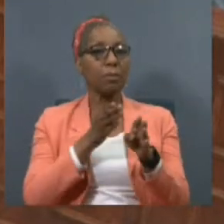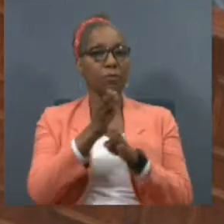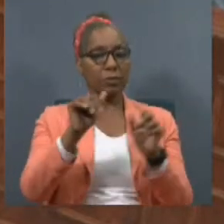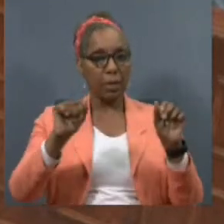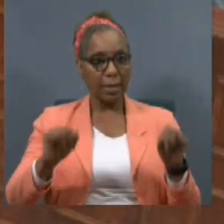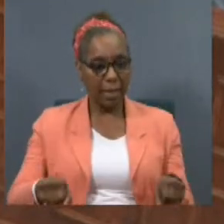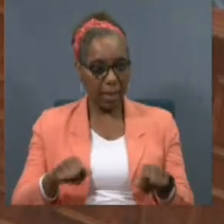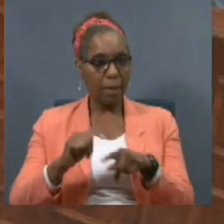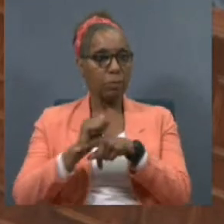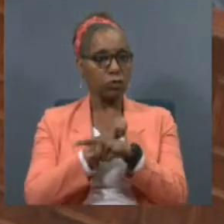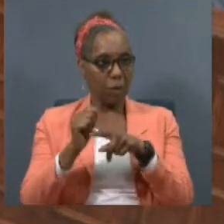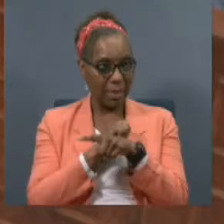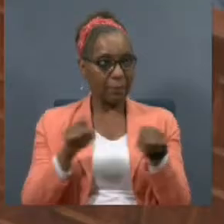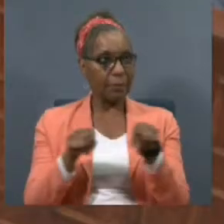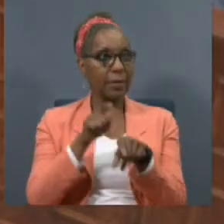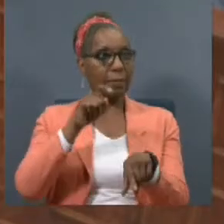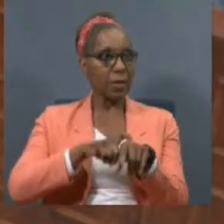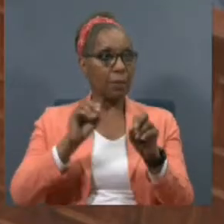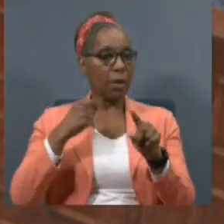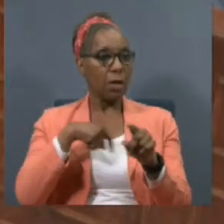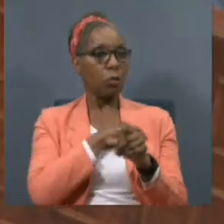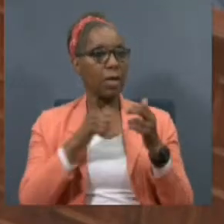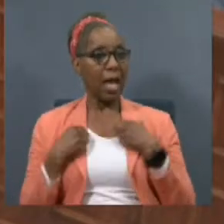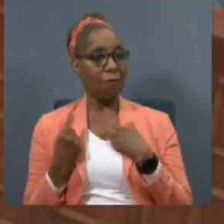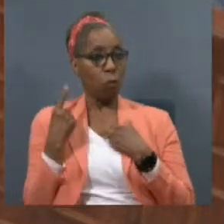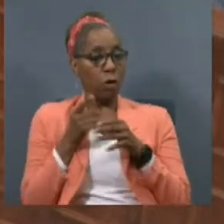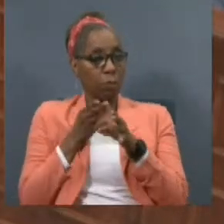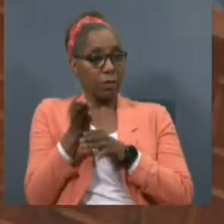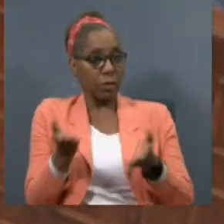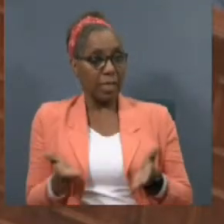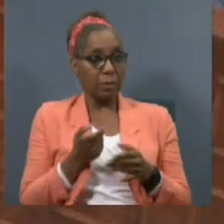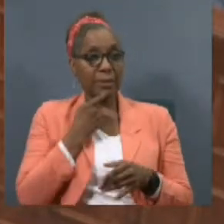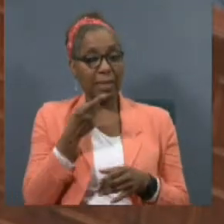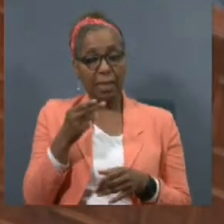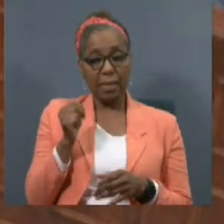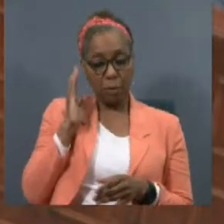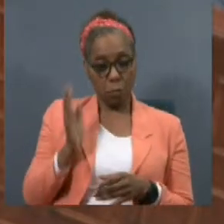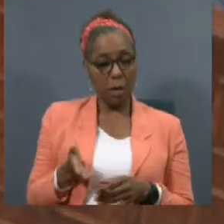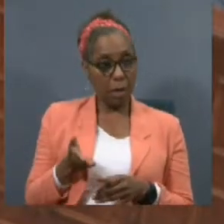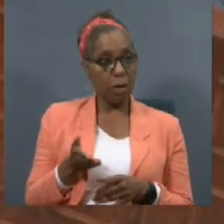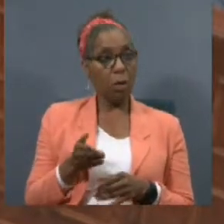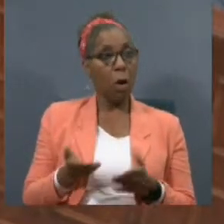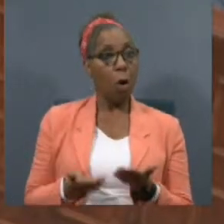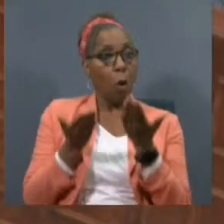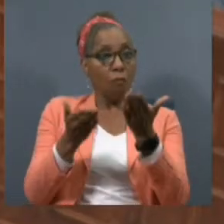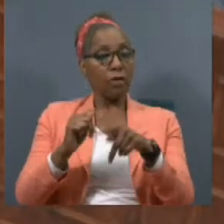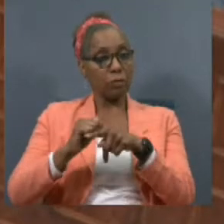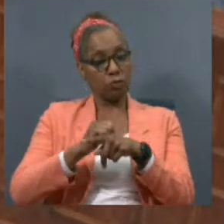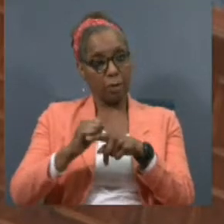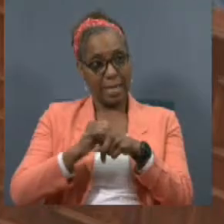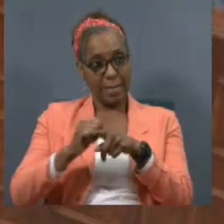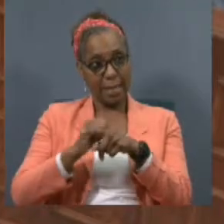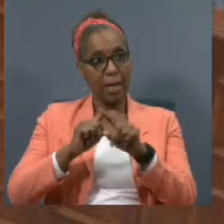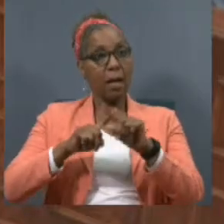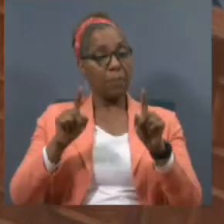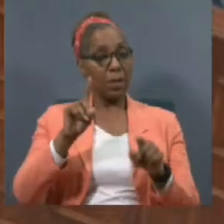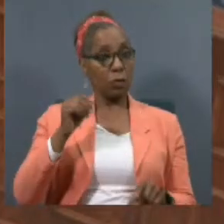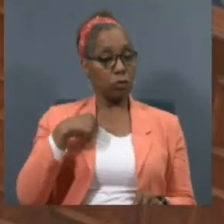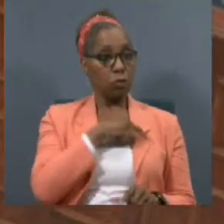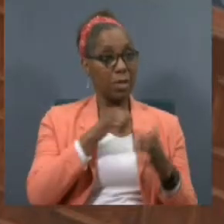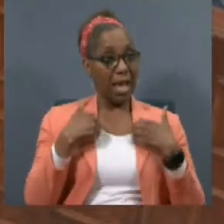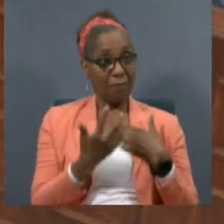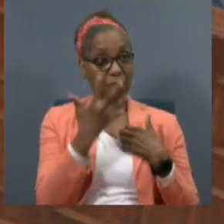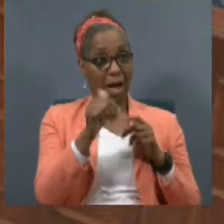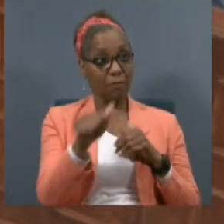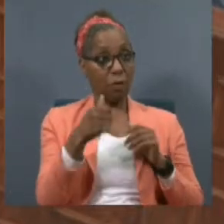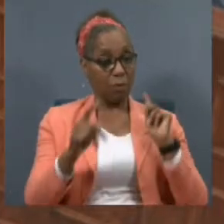can be training at once? Now we have one professional here saying that he's going to be offering the training, but do we have 5 other